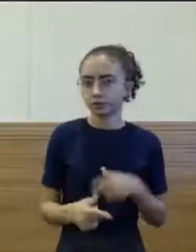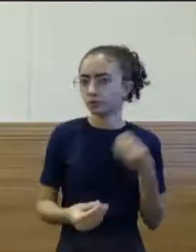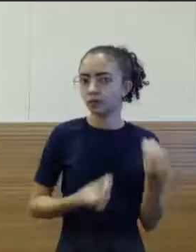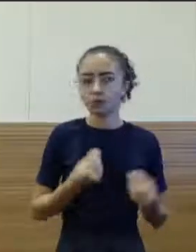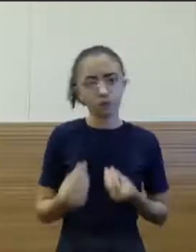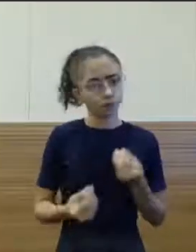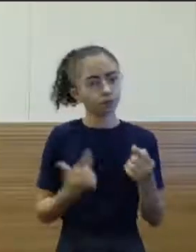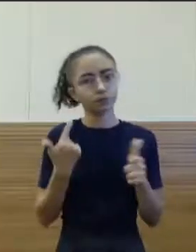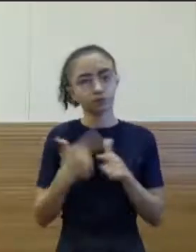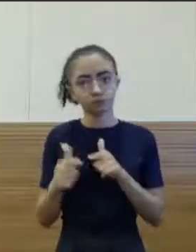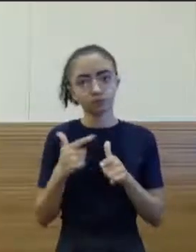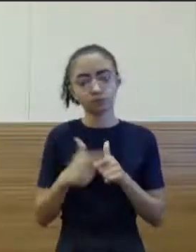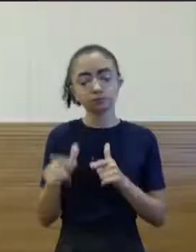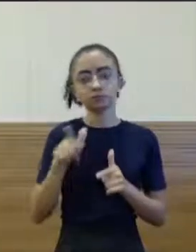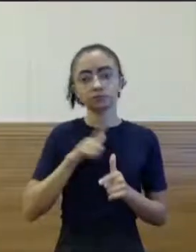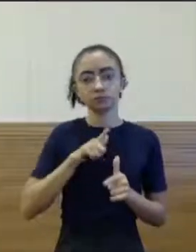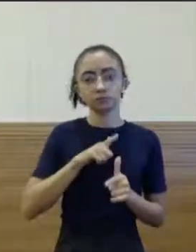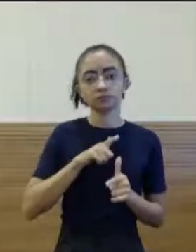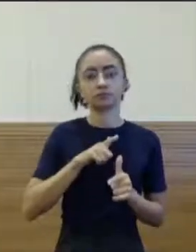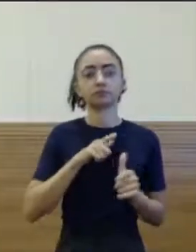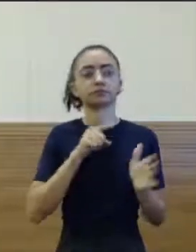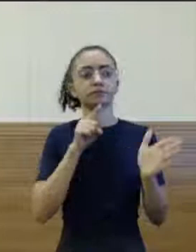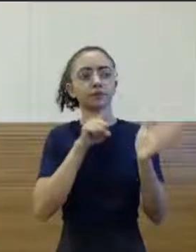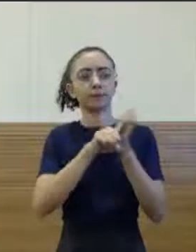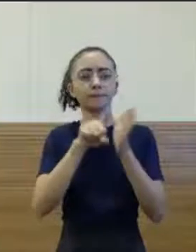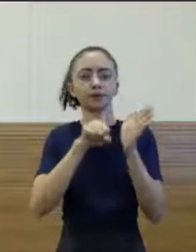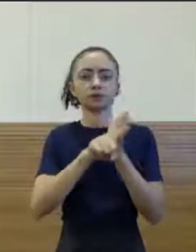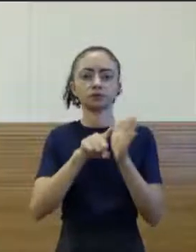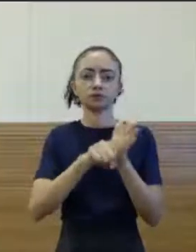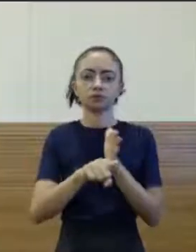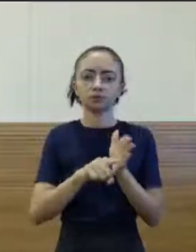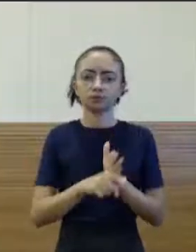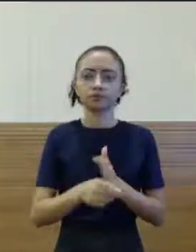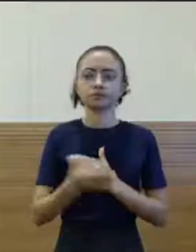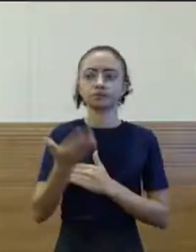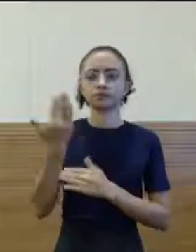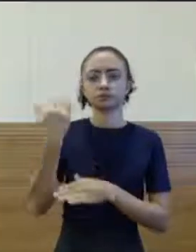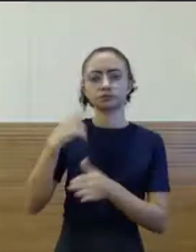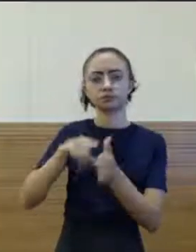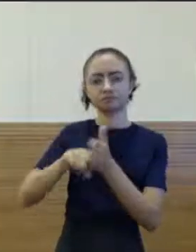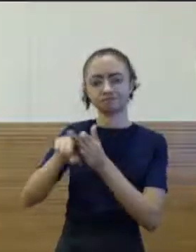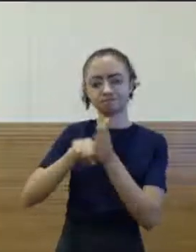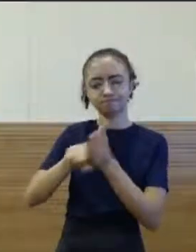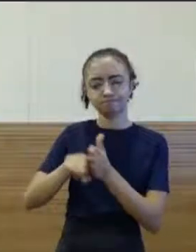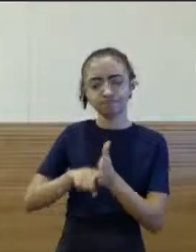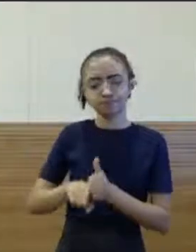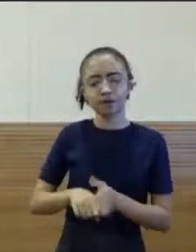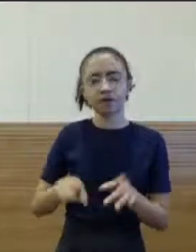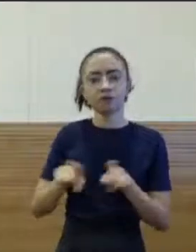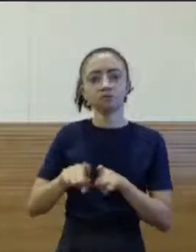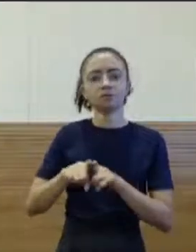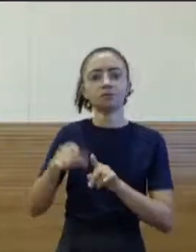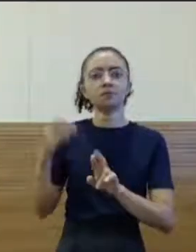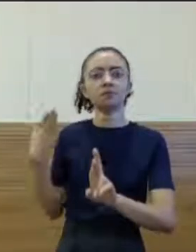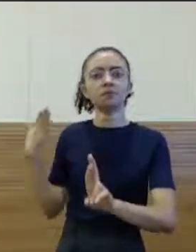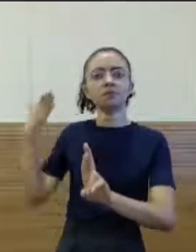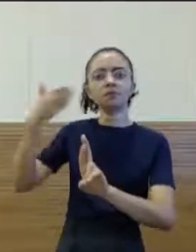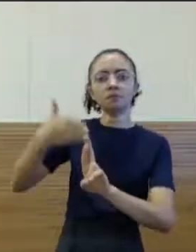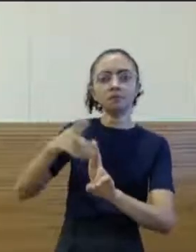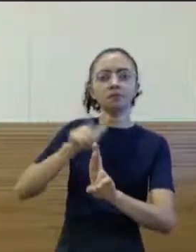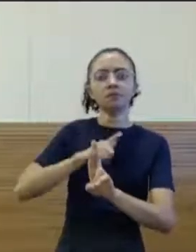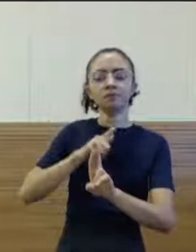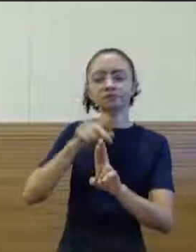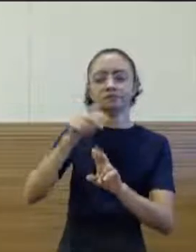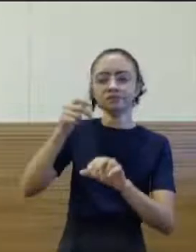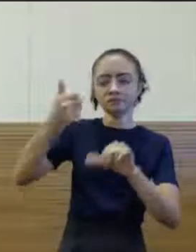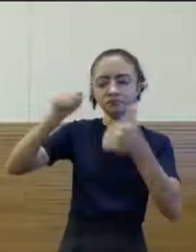the construction of survey questions or research questions, and we reviewed all the scientific evidences, both nationally as